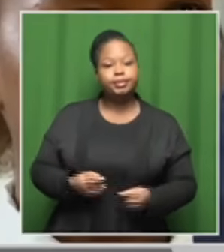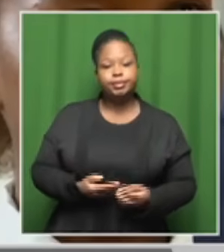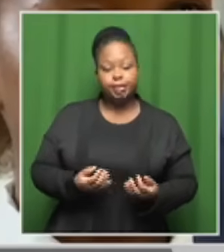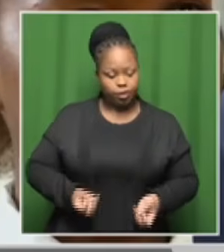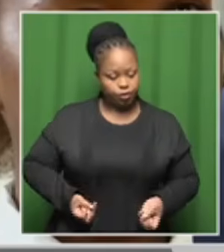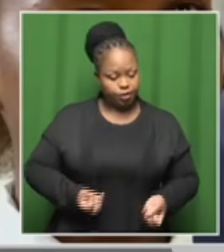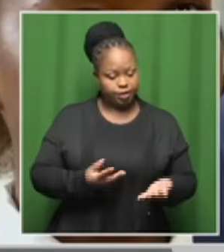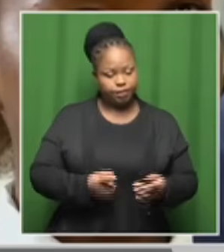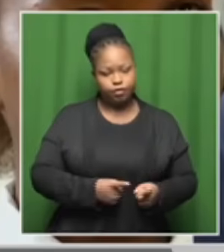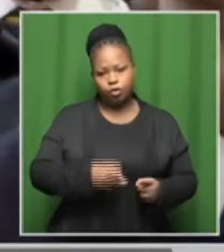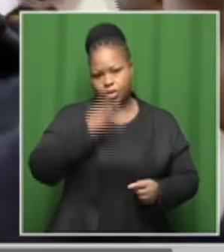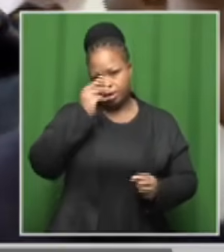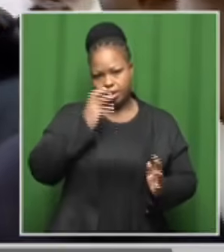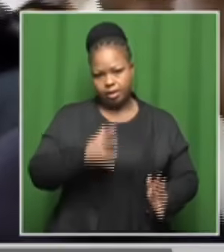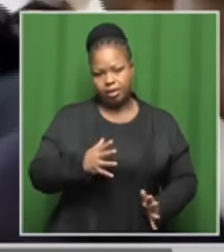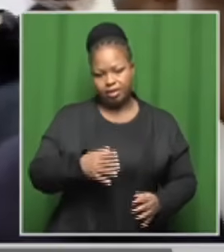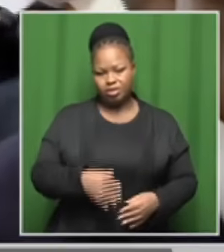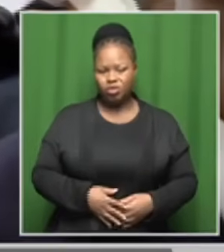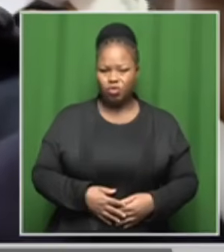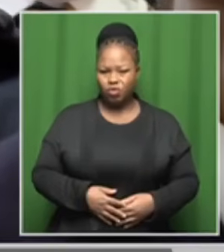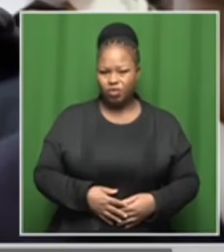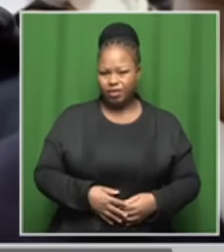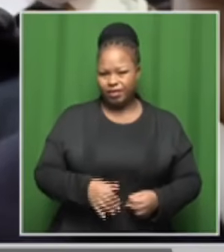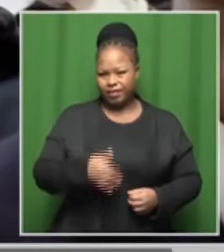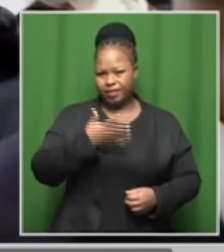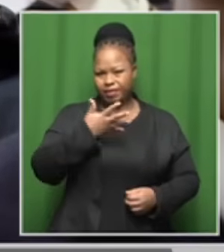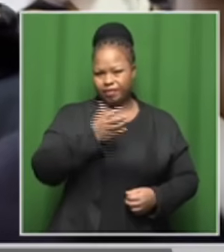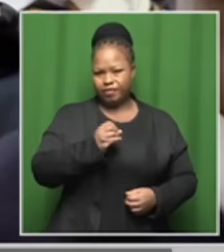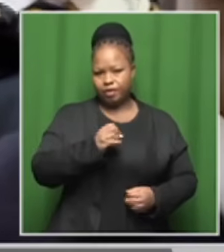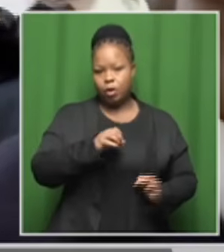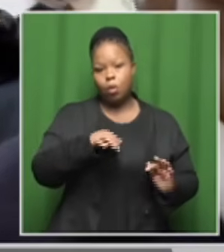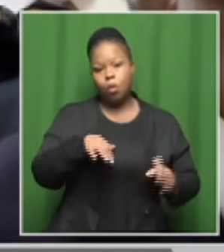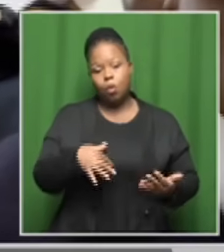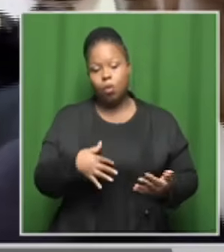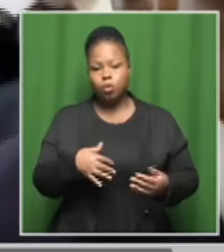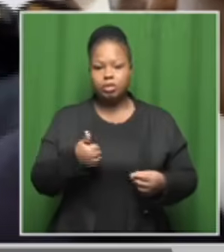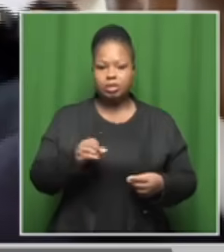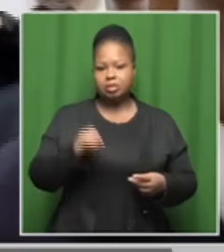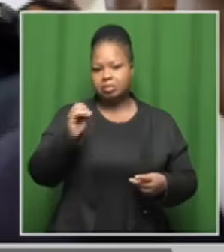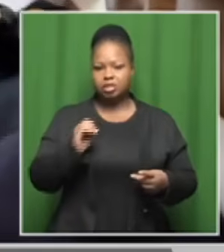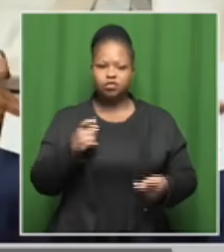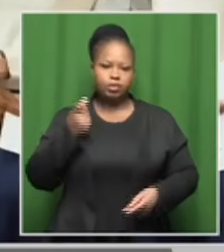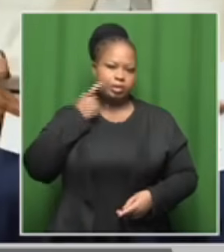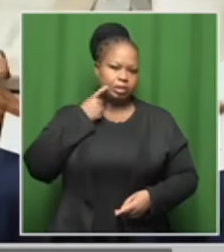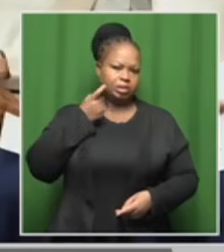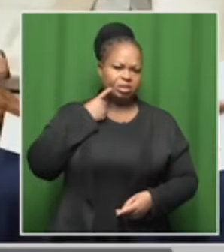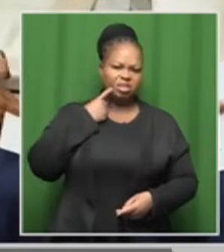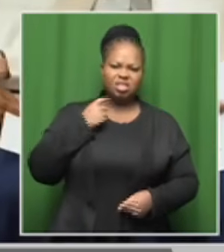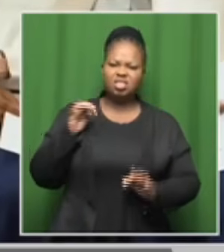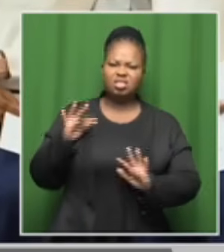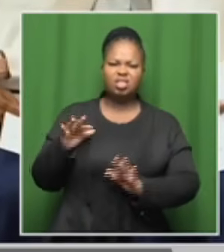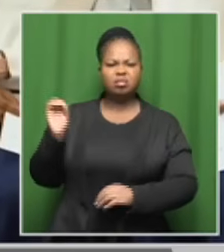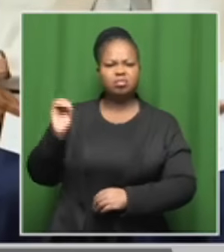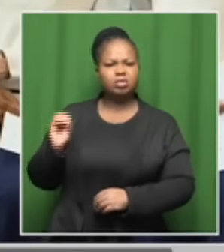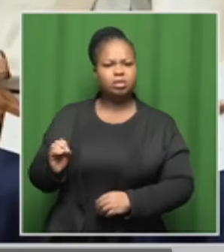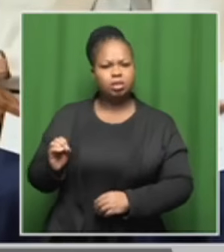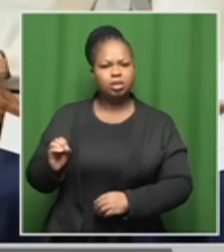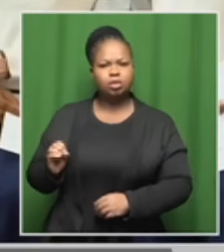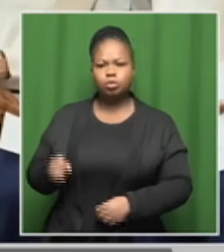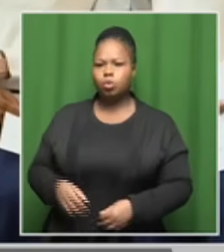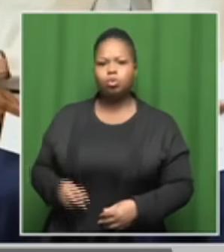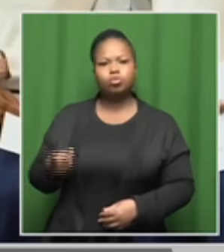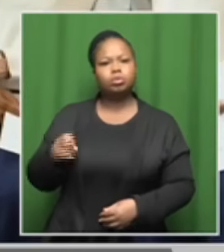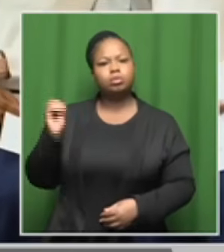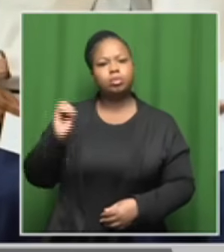learners 50 or 60% of easy questions and 10% of and